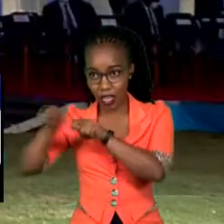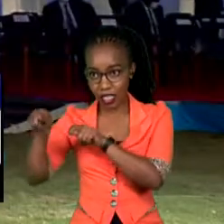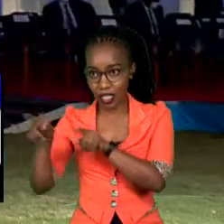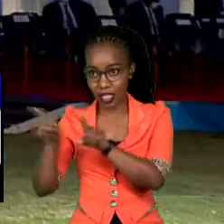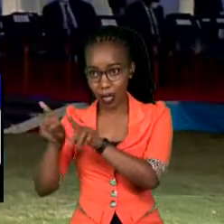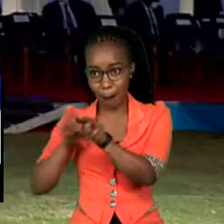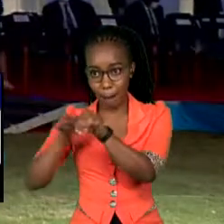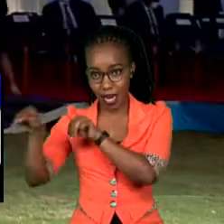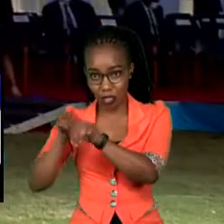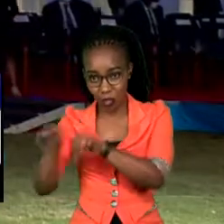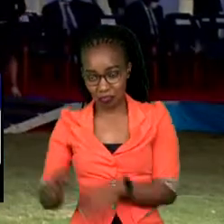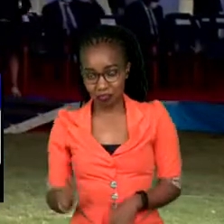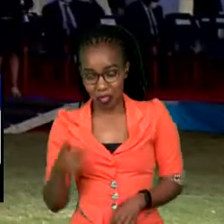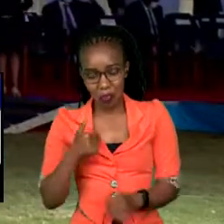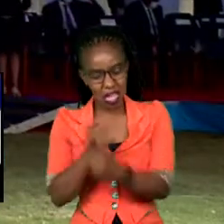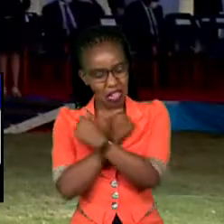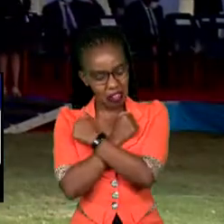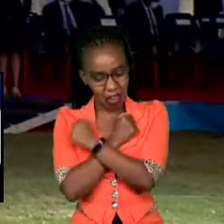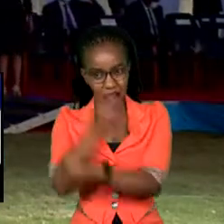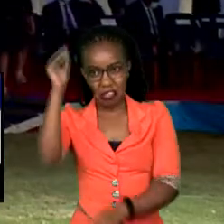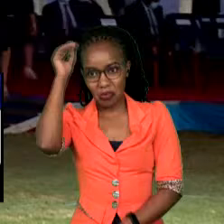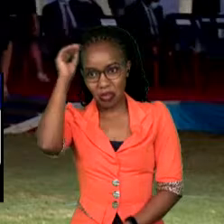like education,